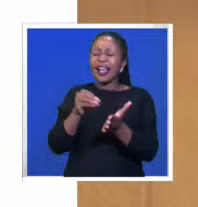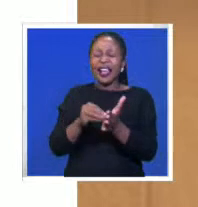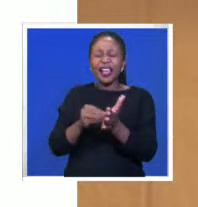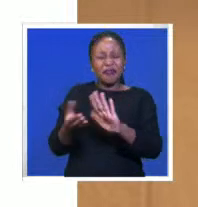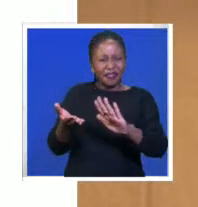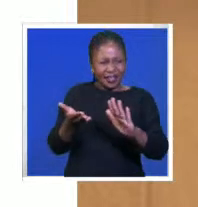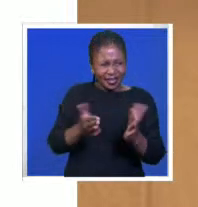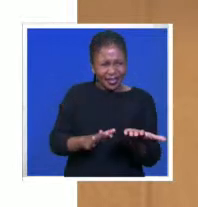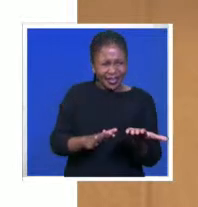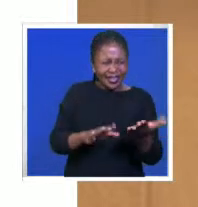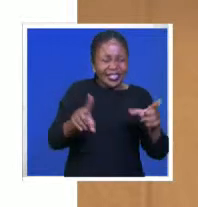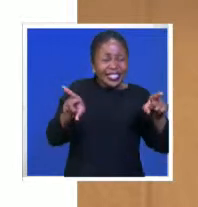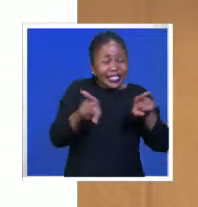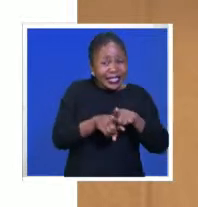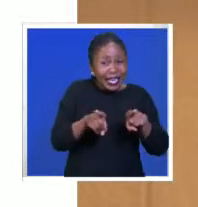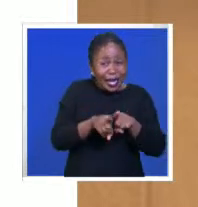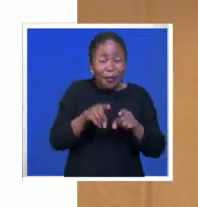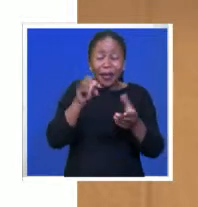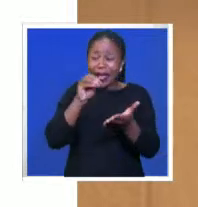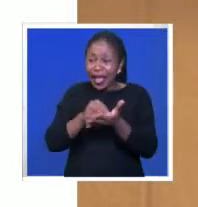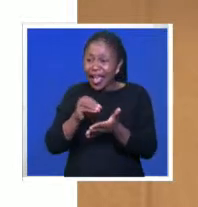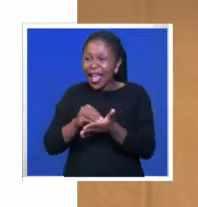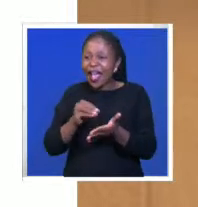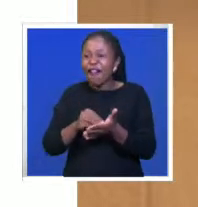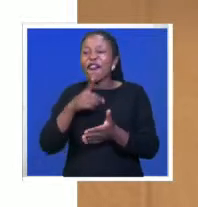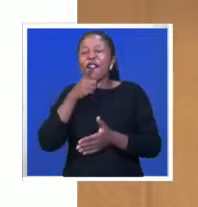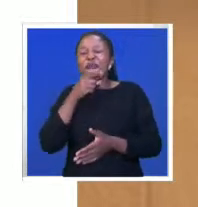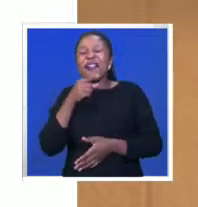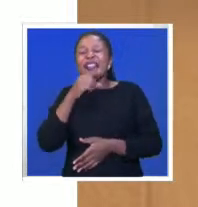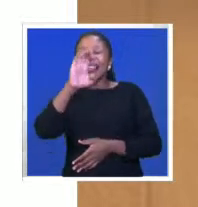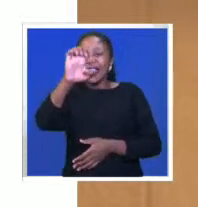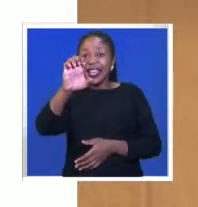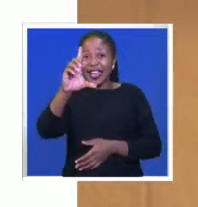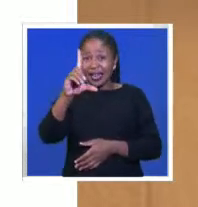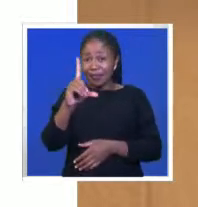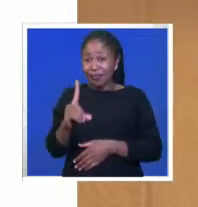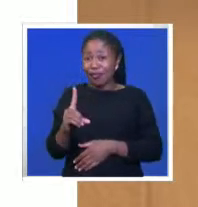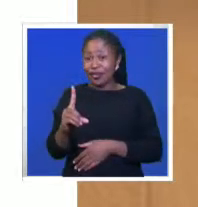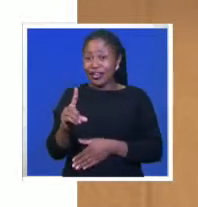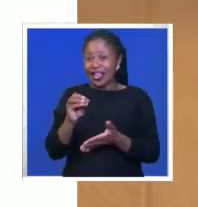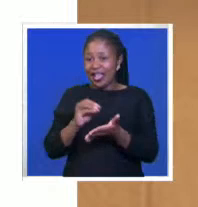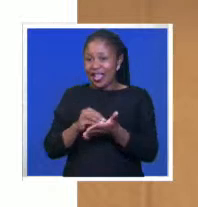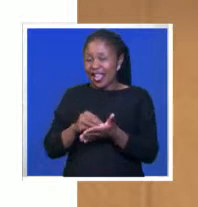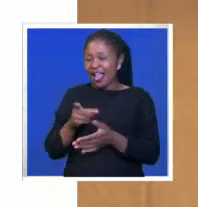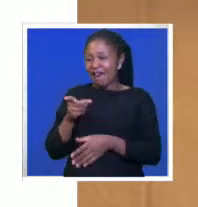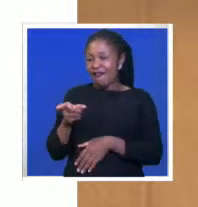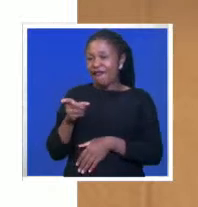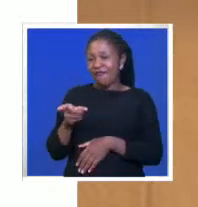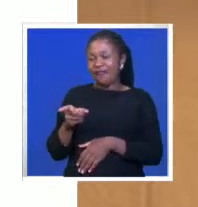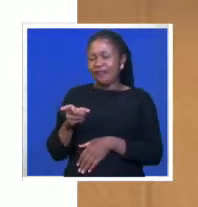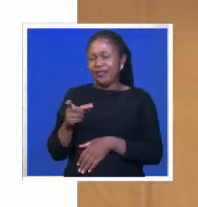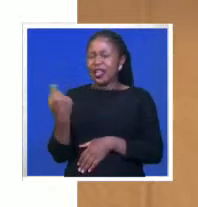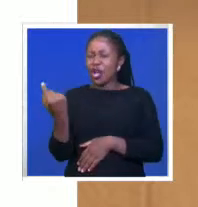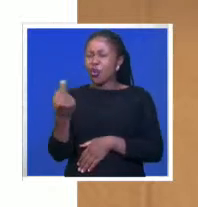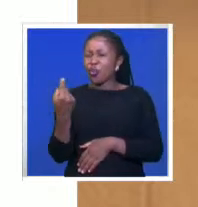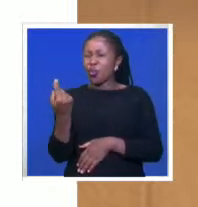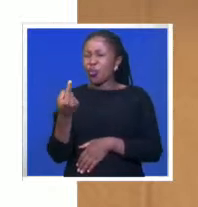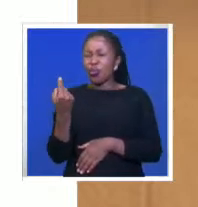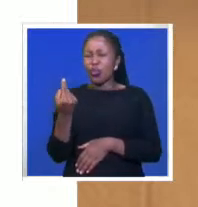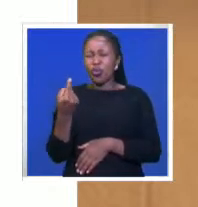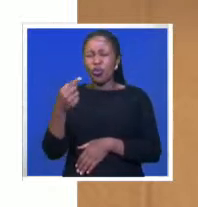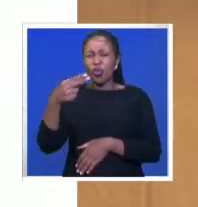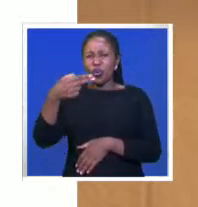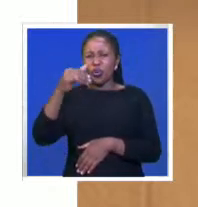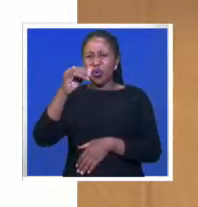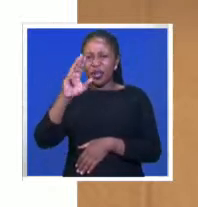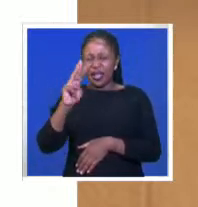there is an idea that struck who? This idea struck, who is the him? The idea struck who? Edmund. Why?